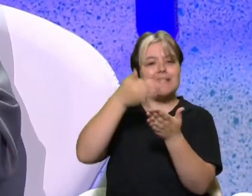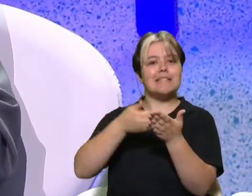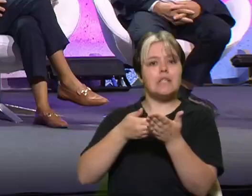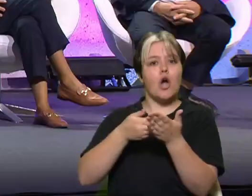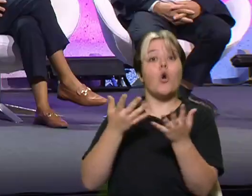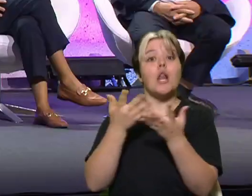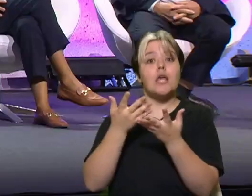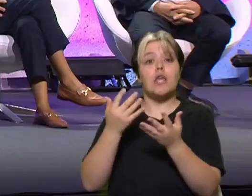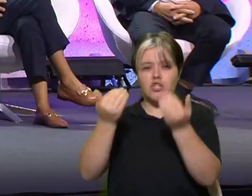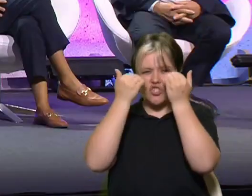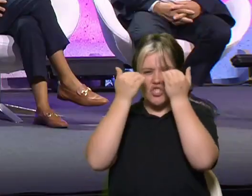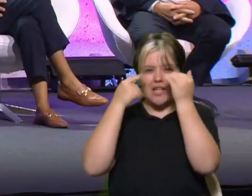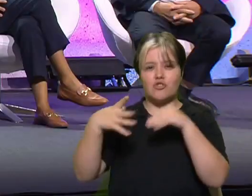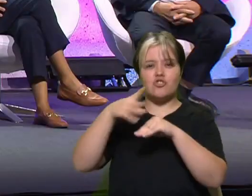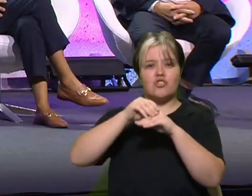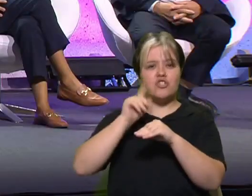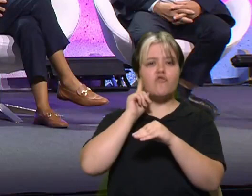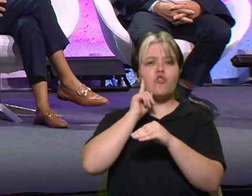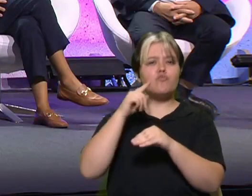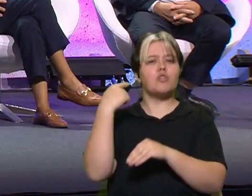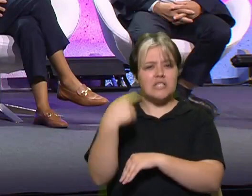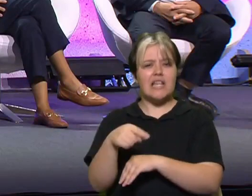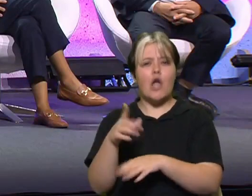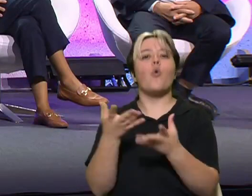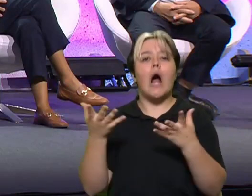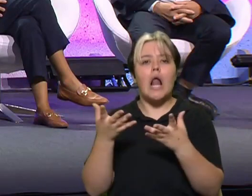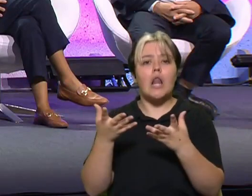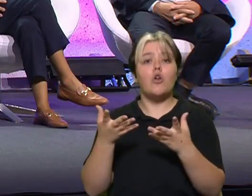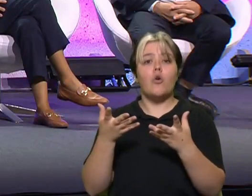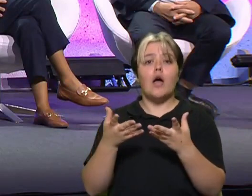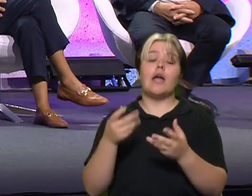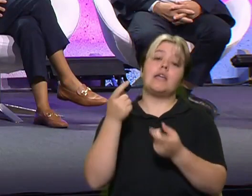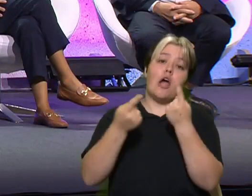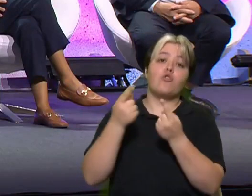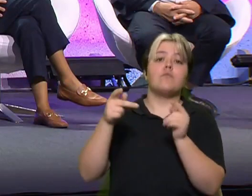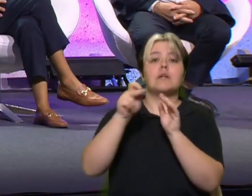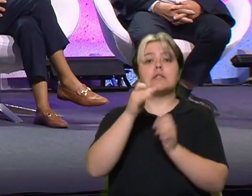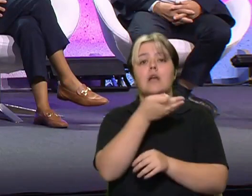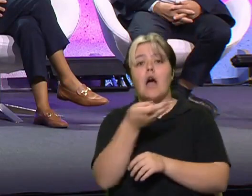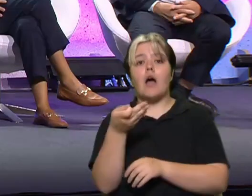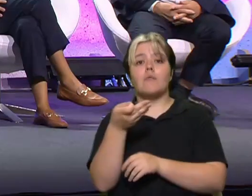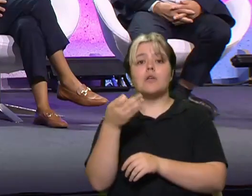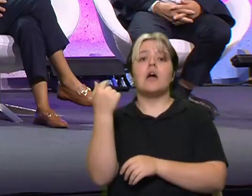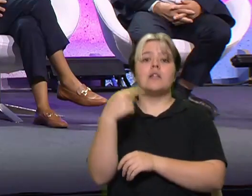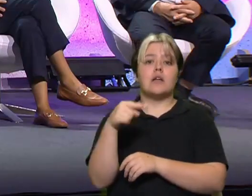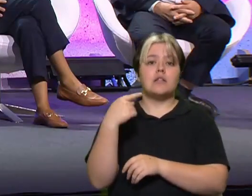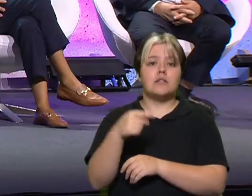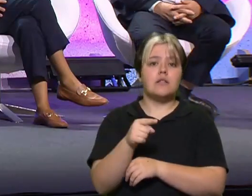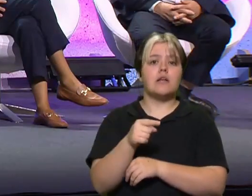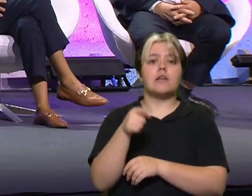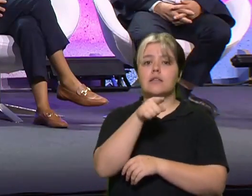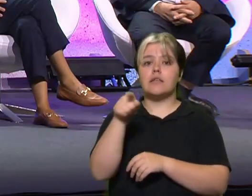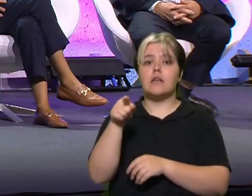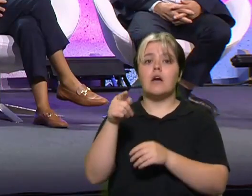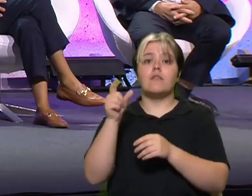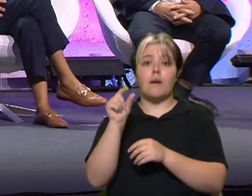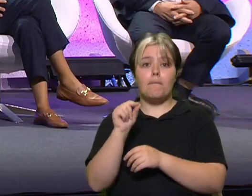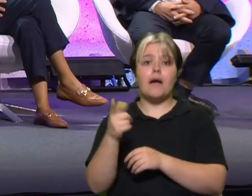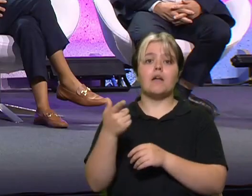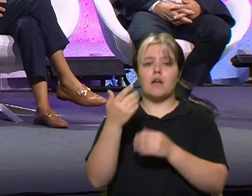data, what's the added value, and they value in some cases the advantage of a